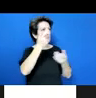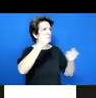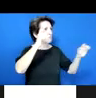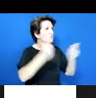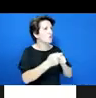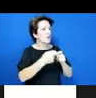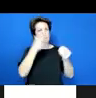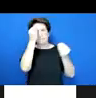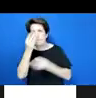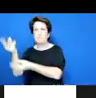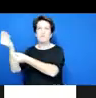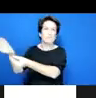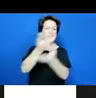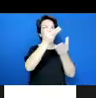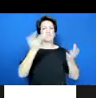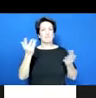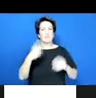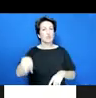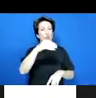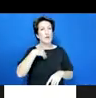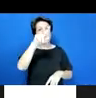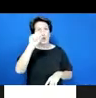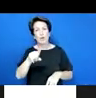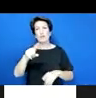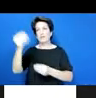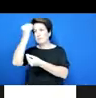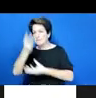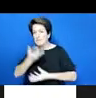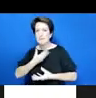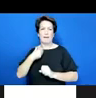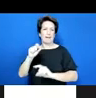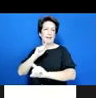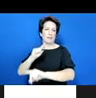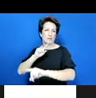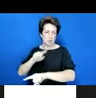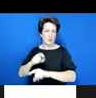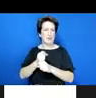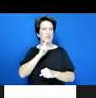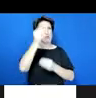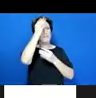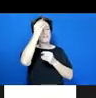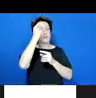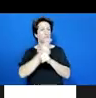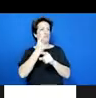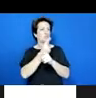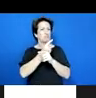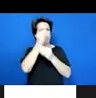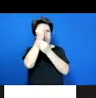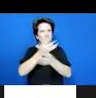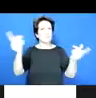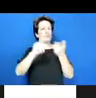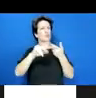you know, questions to your answers, and we can all make sure that we're communicating the correct information to the people of Toronto.